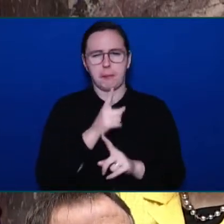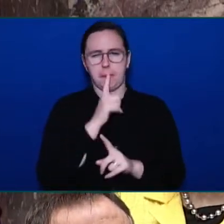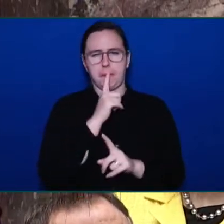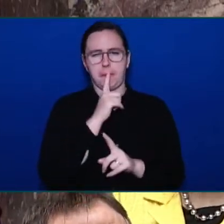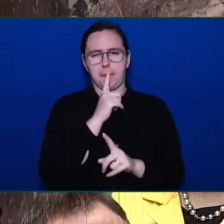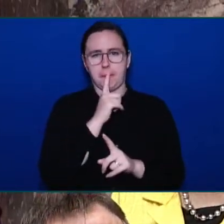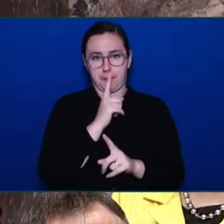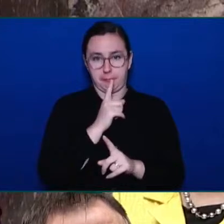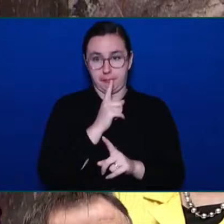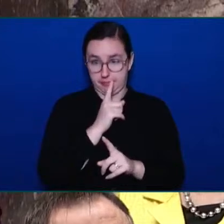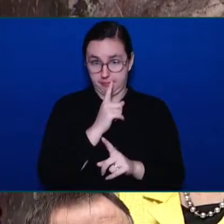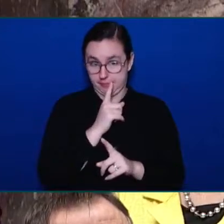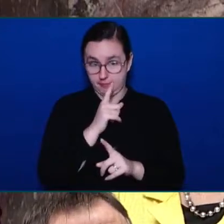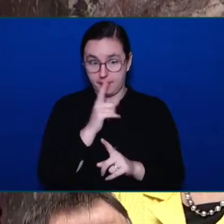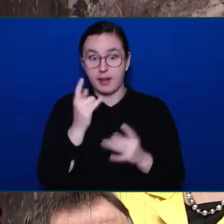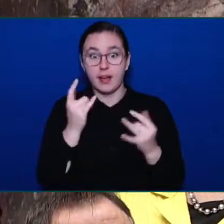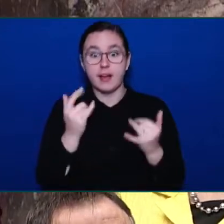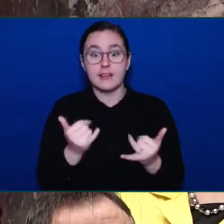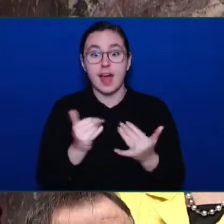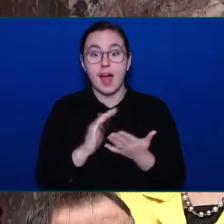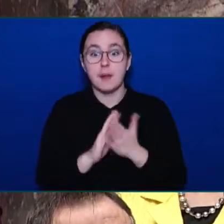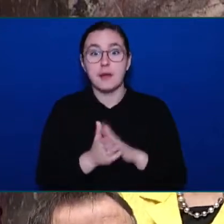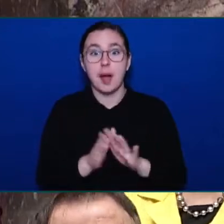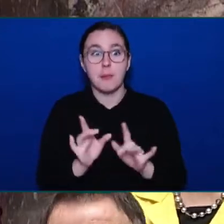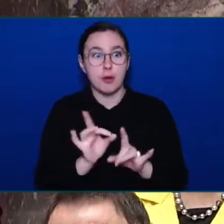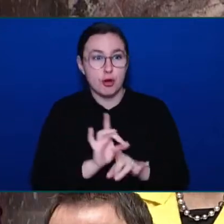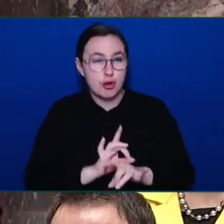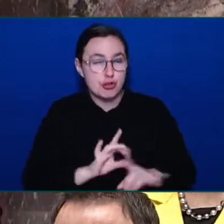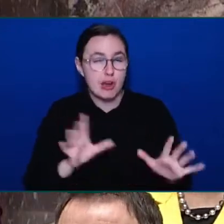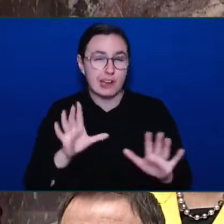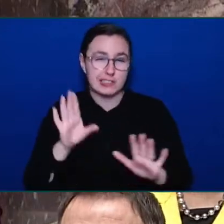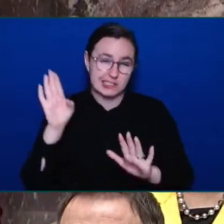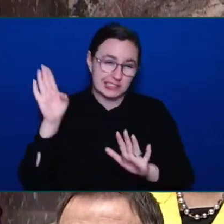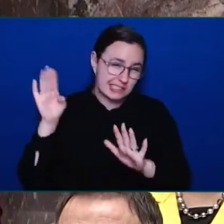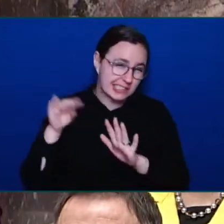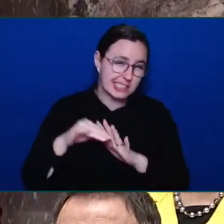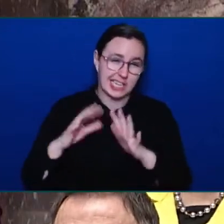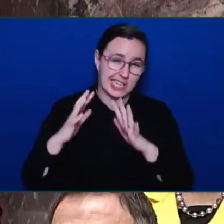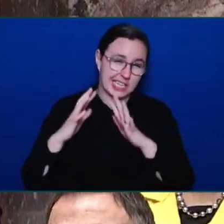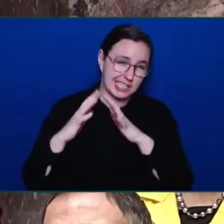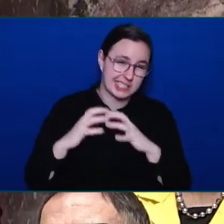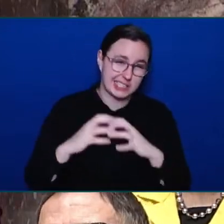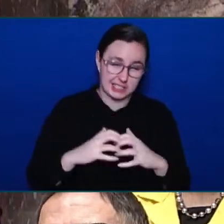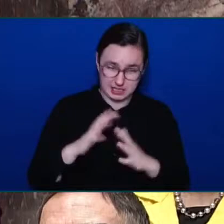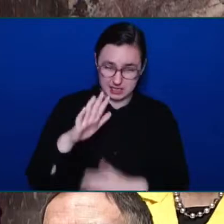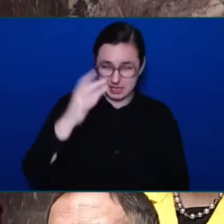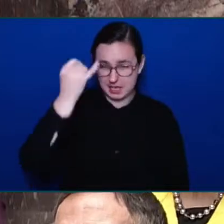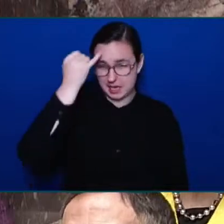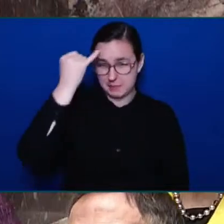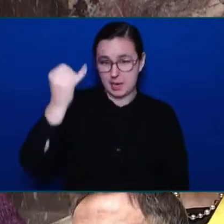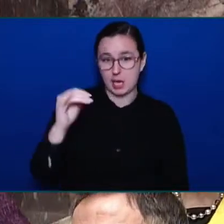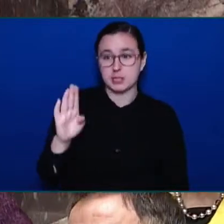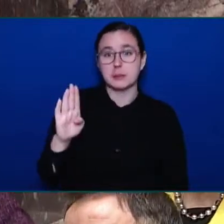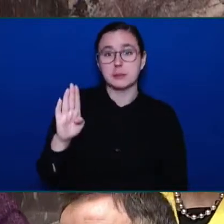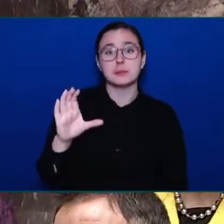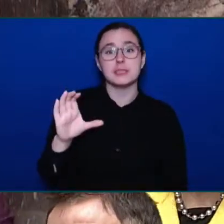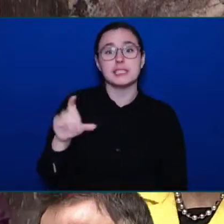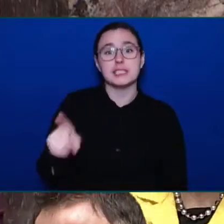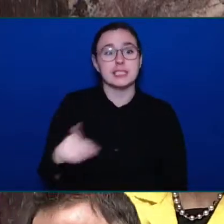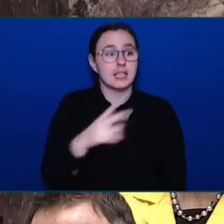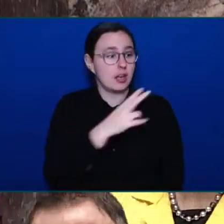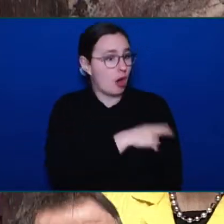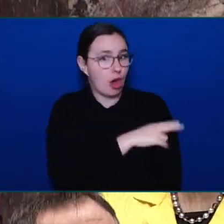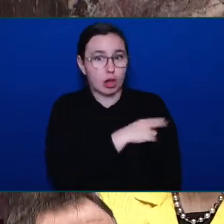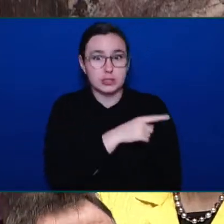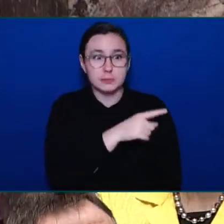arrive at BC Children's Hospital with a sick child, and I do know the Premier can understand what that might feel like, they